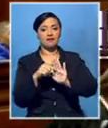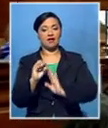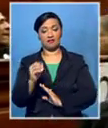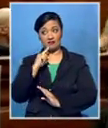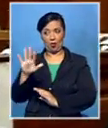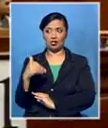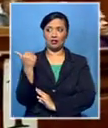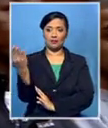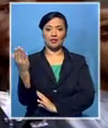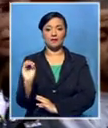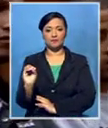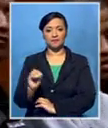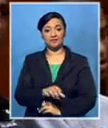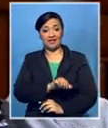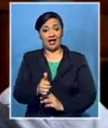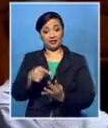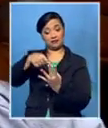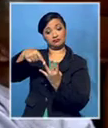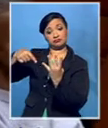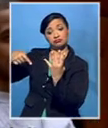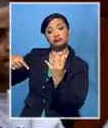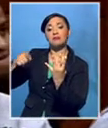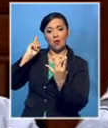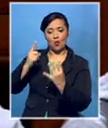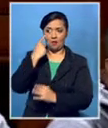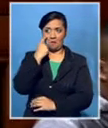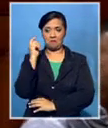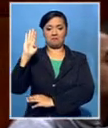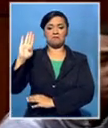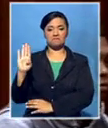and sentence. His co-accused are due to call witnesses tomorrow